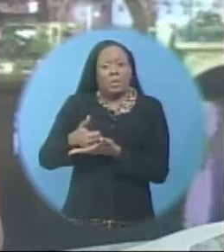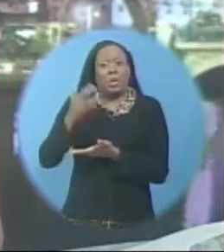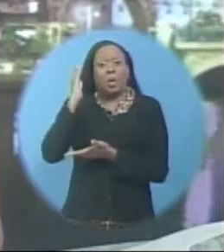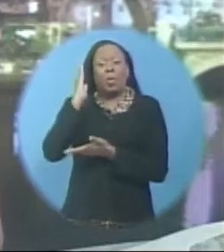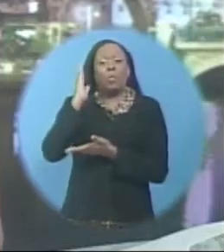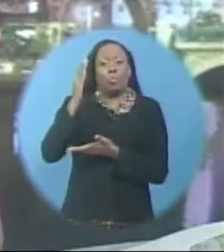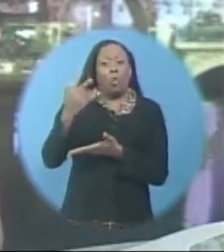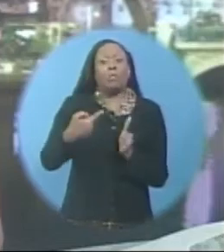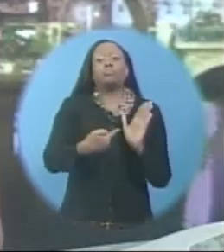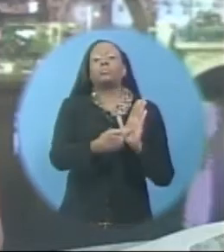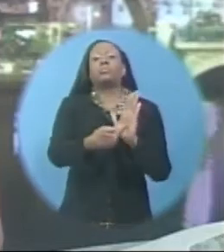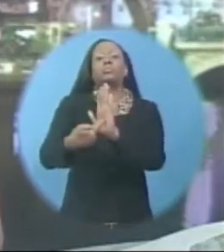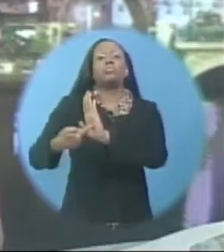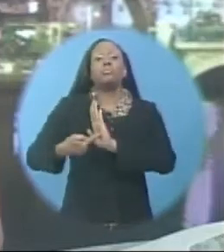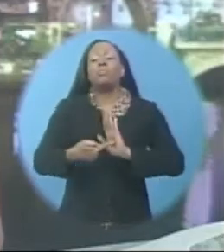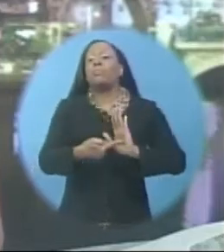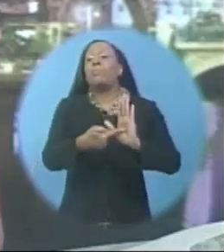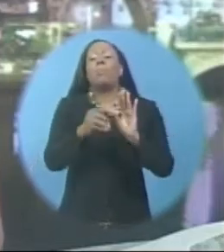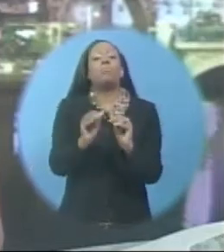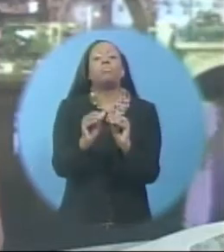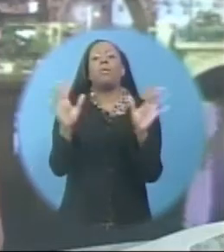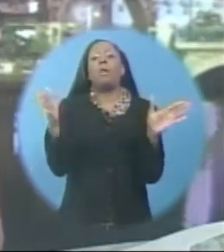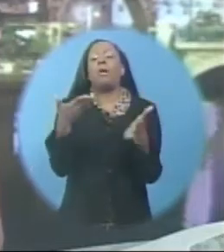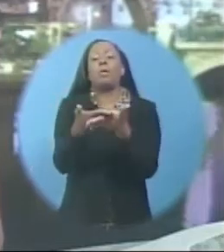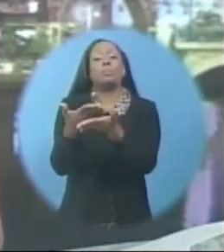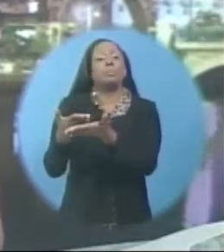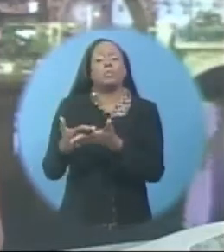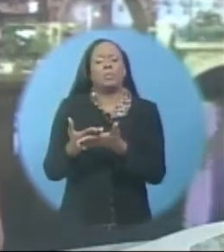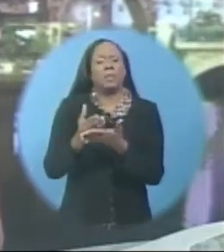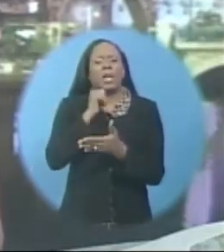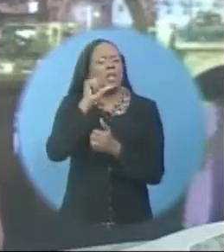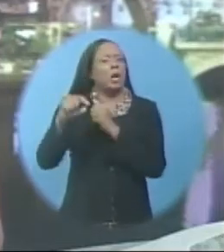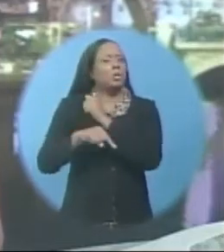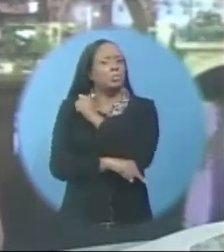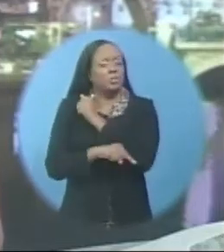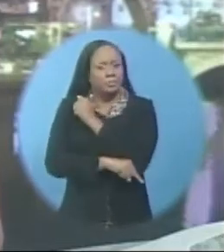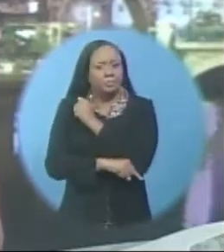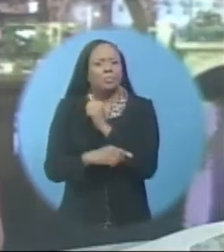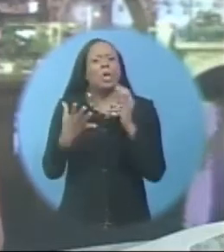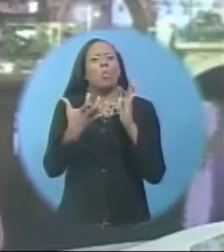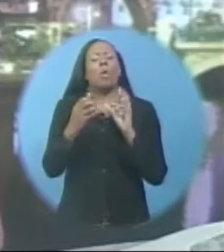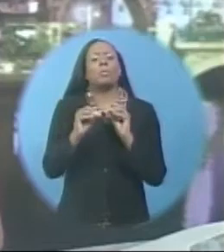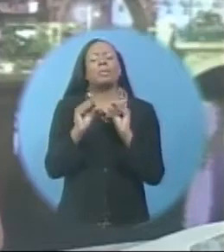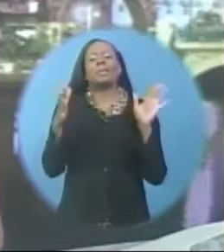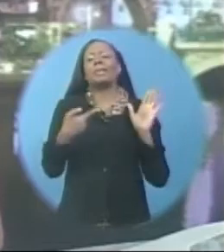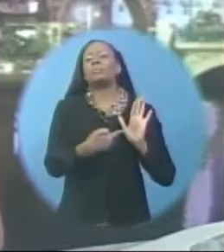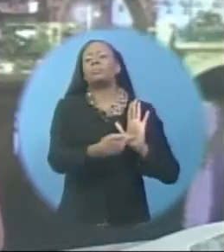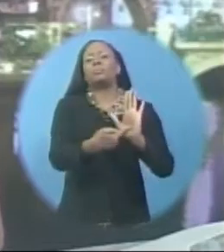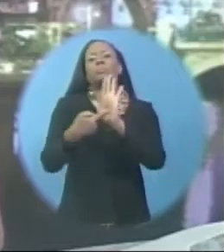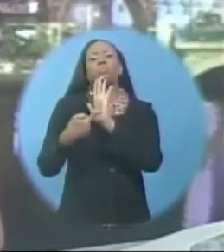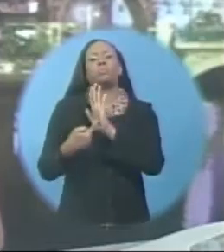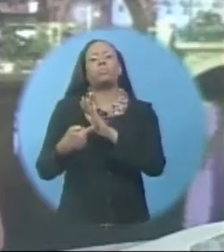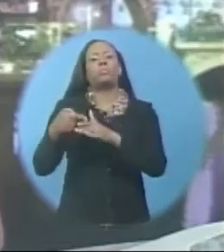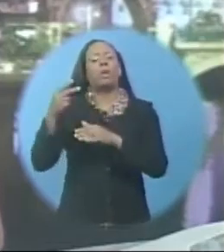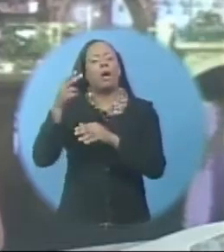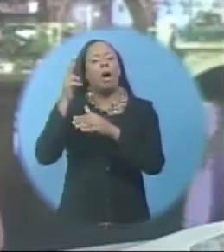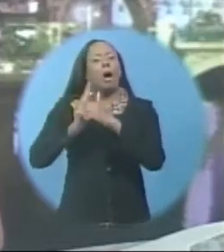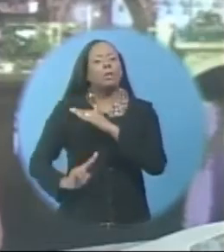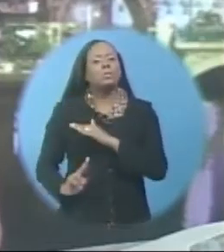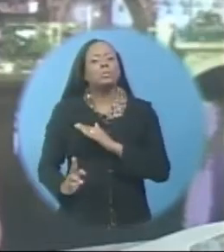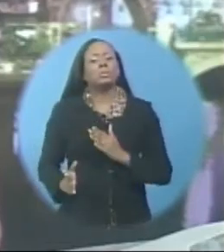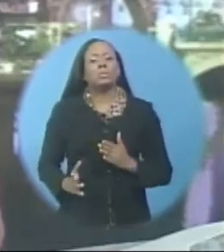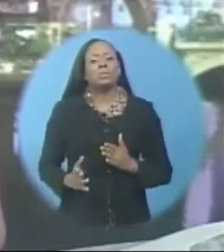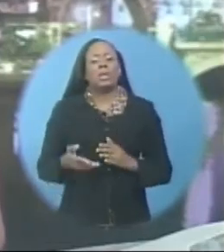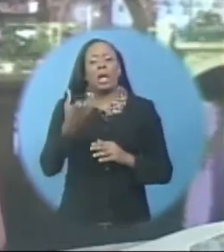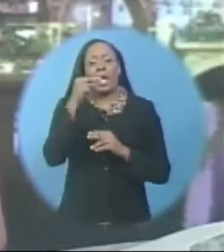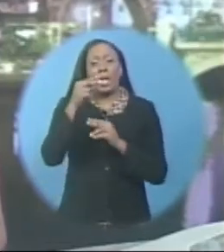Red Cross Disaster Relief Fund at the CIBC First Caribbean headquarters in Warrens. Mr. Bradshaw says once the